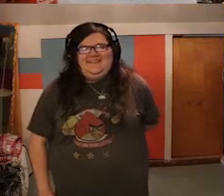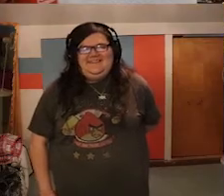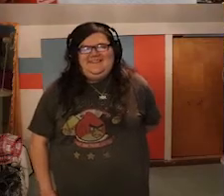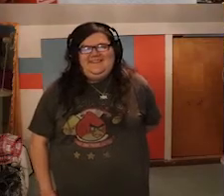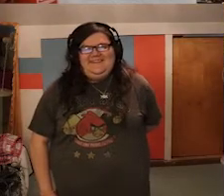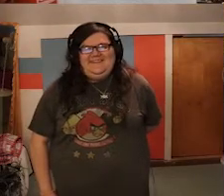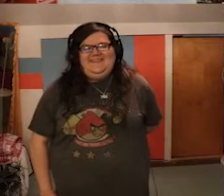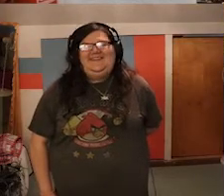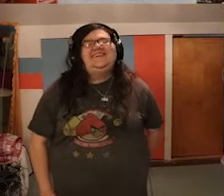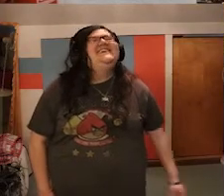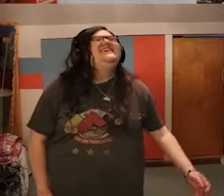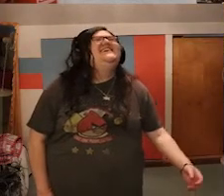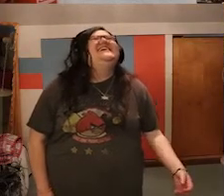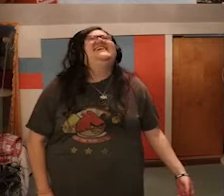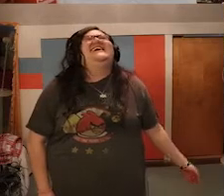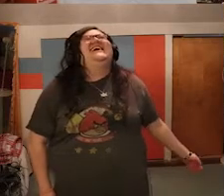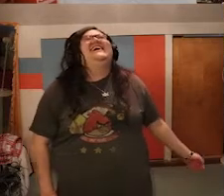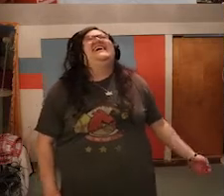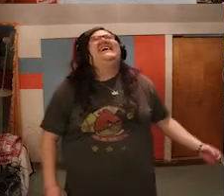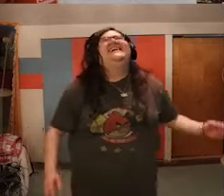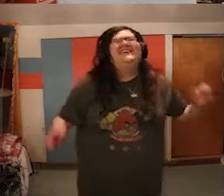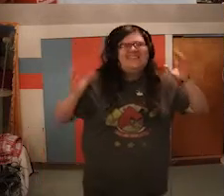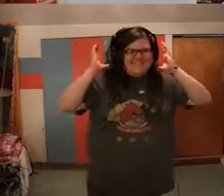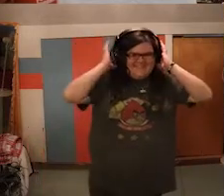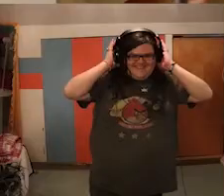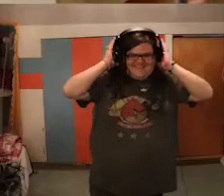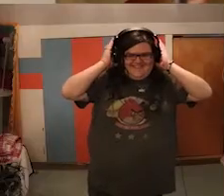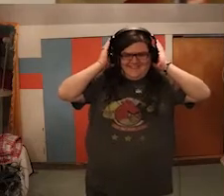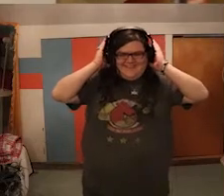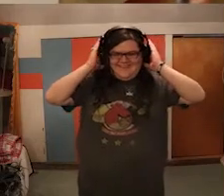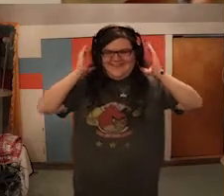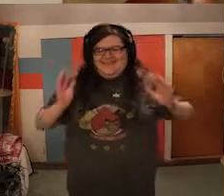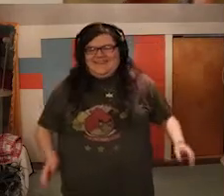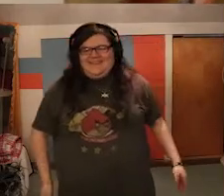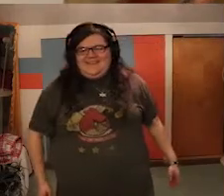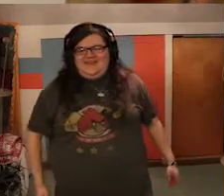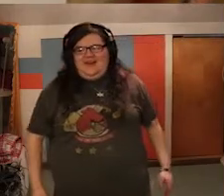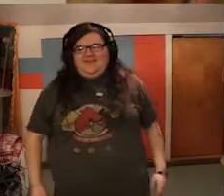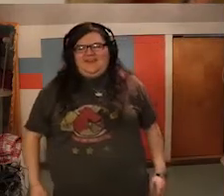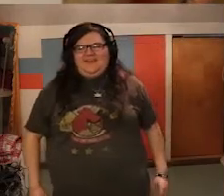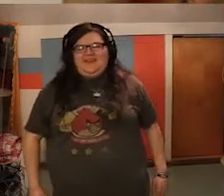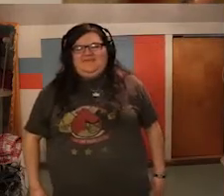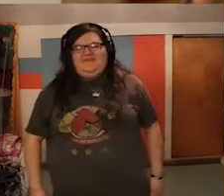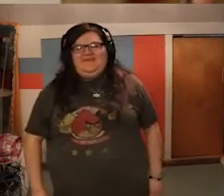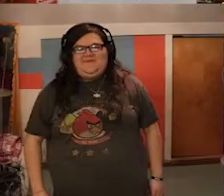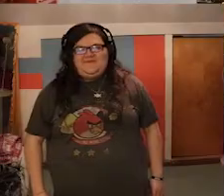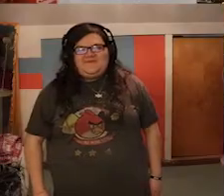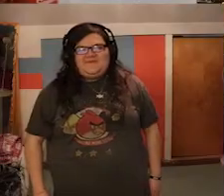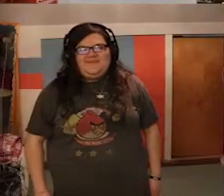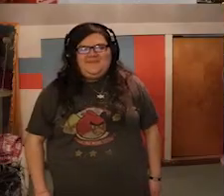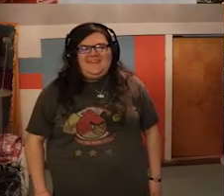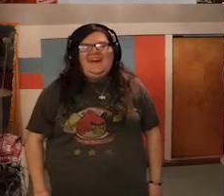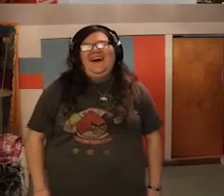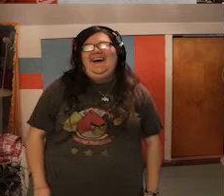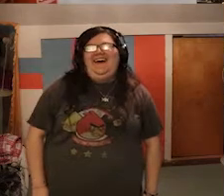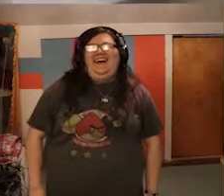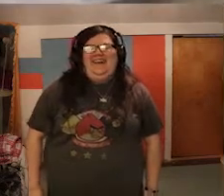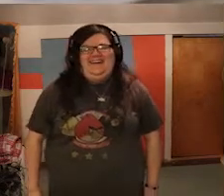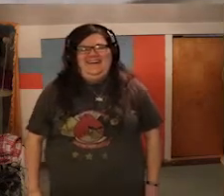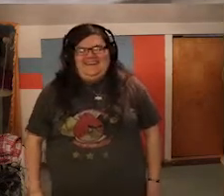Sizzling, it's making bad noise. I've got two people sat in front of me, cameras watching me. How much seasoning you got? Oh, bless you. I'm scared, but you can't be doing that while there's a